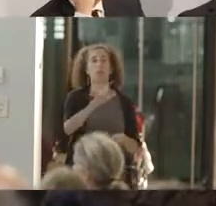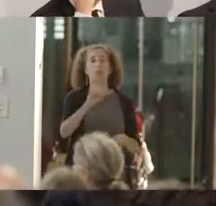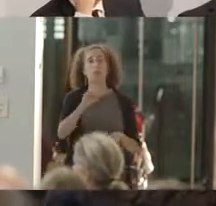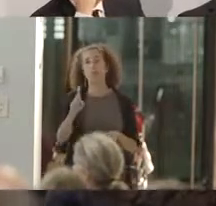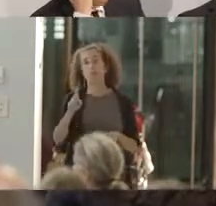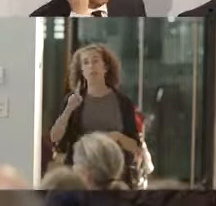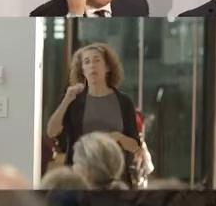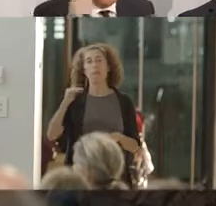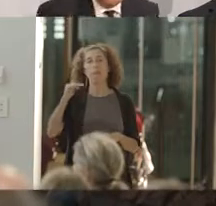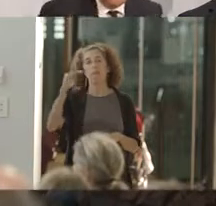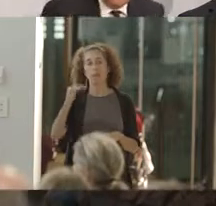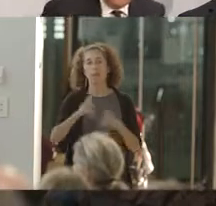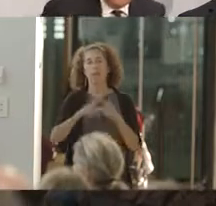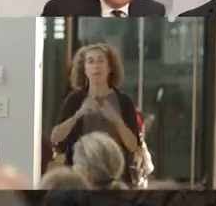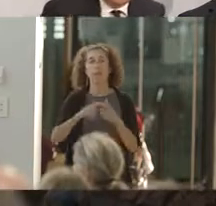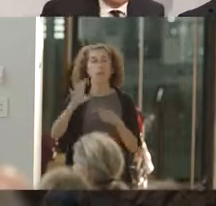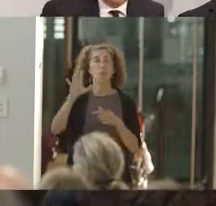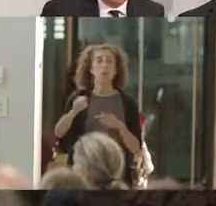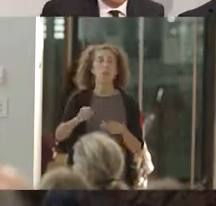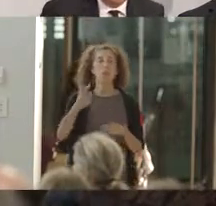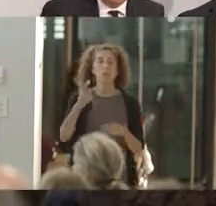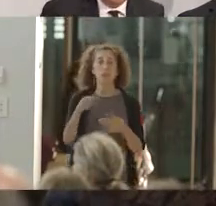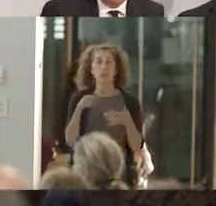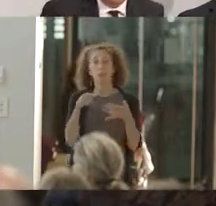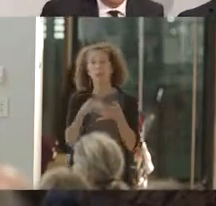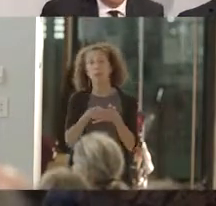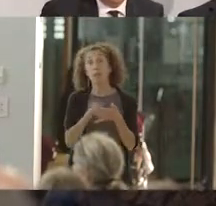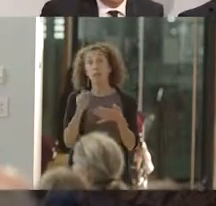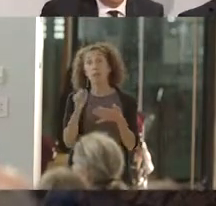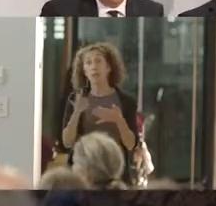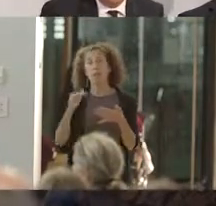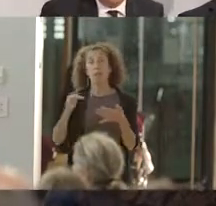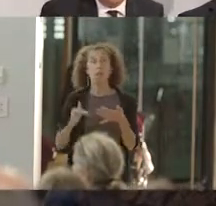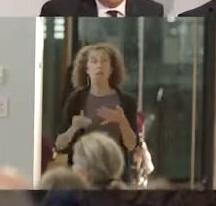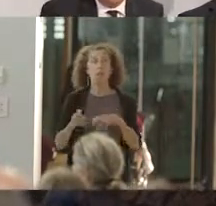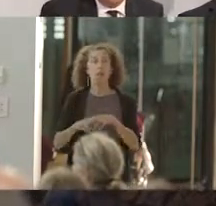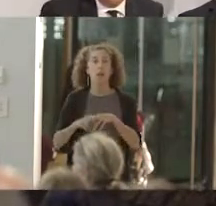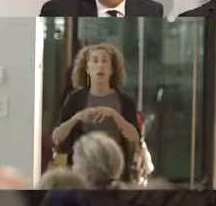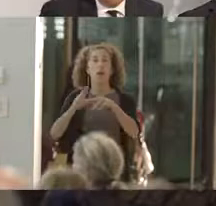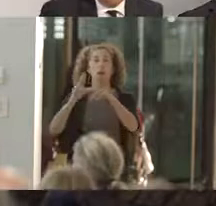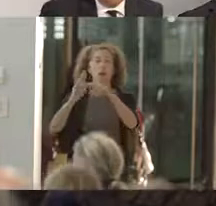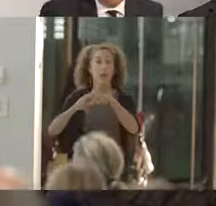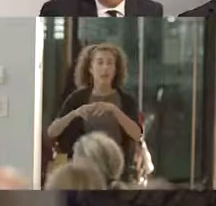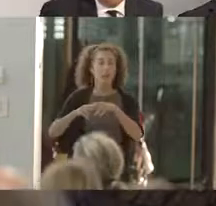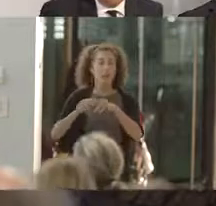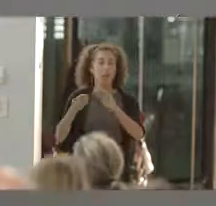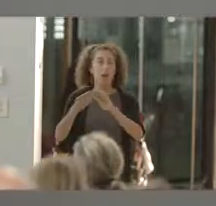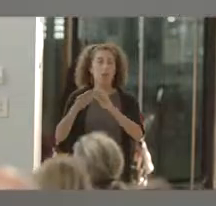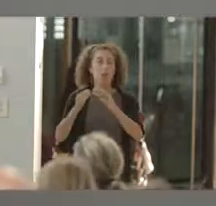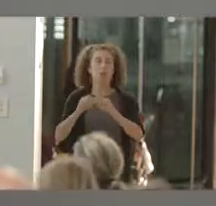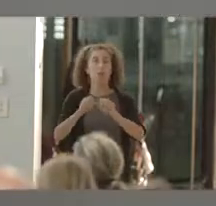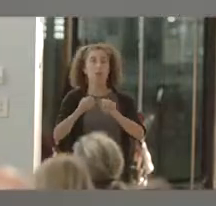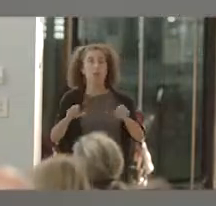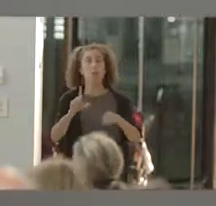to Reach 3. If revised flood elevations with FEMA are released in 2024, will that